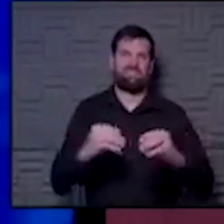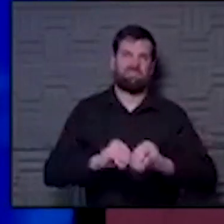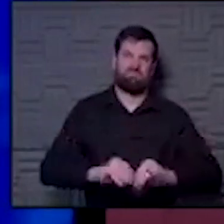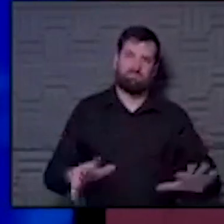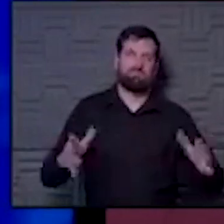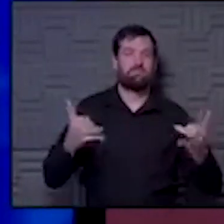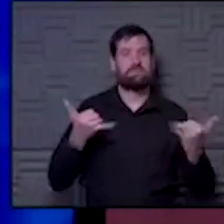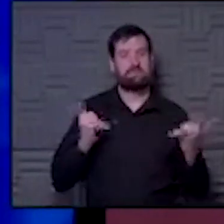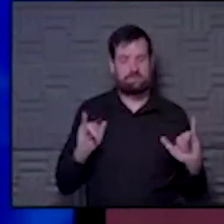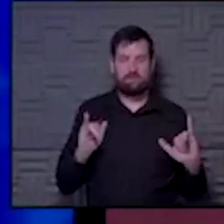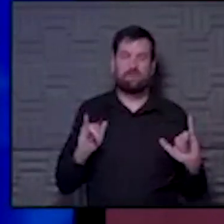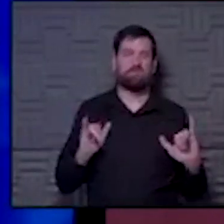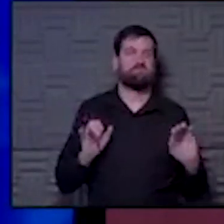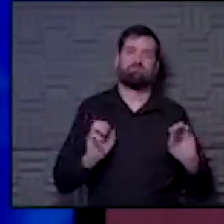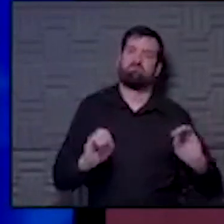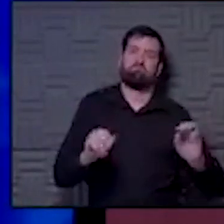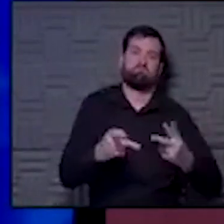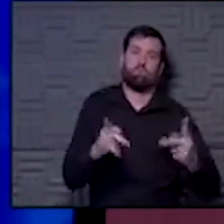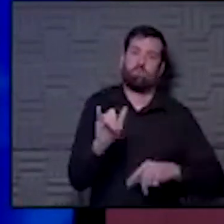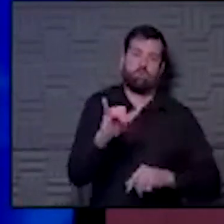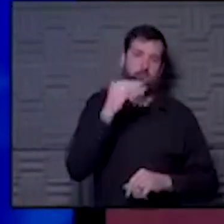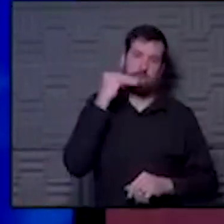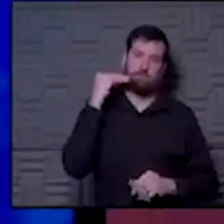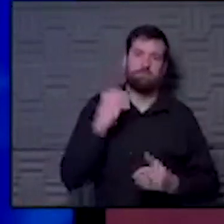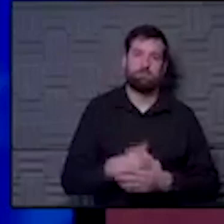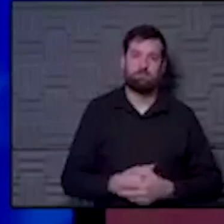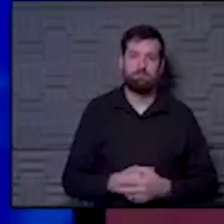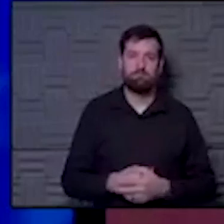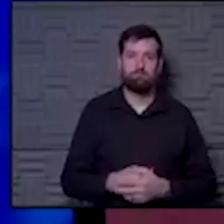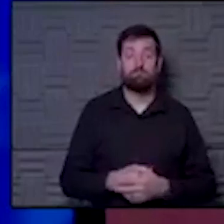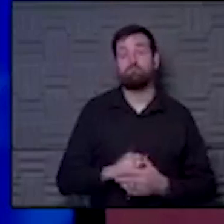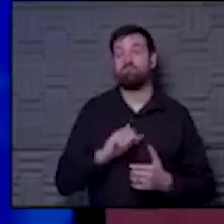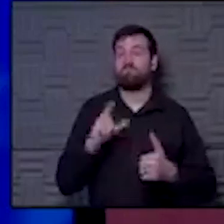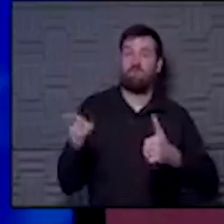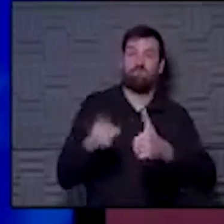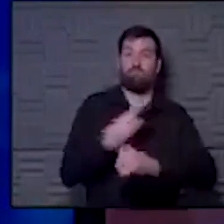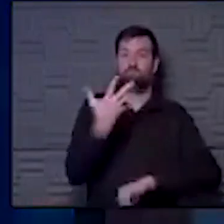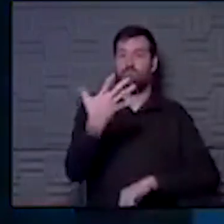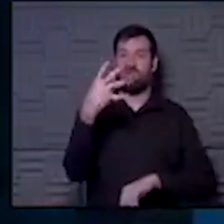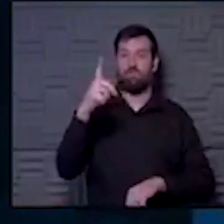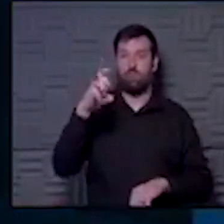there's still no place like home. Our first 5 doses.